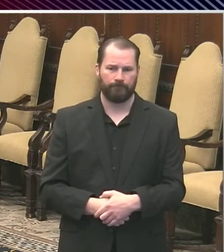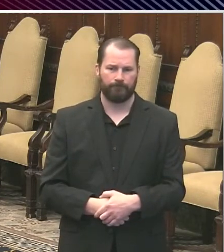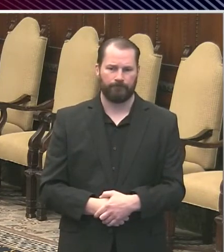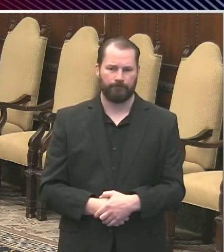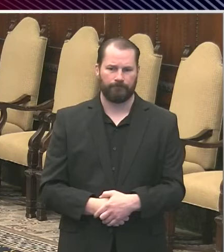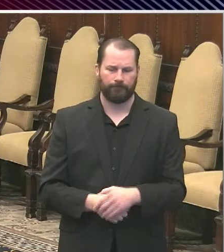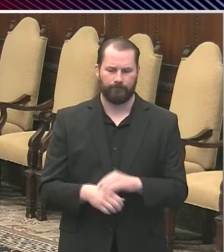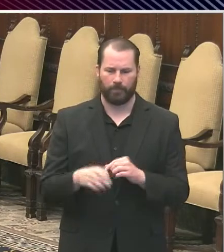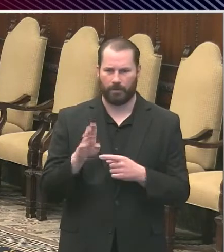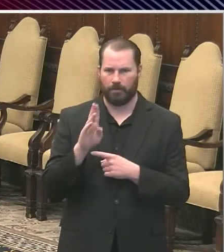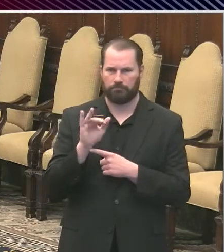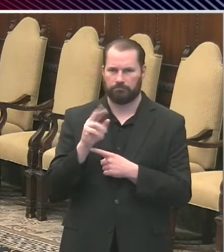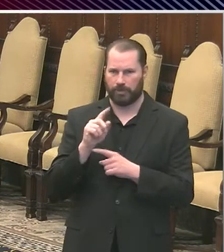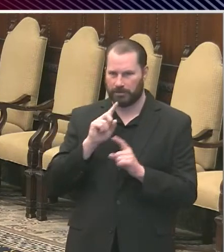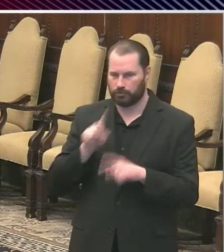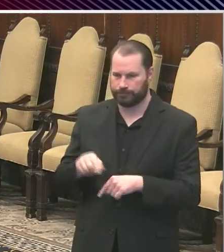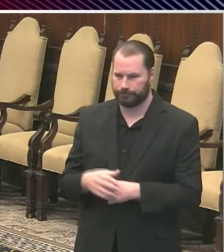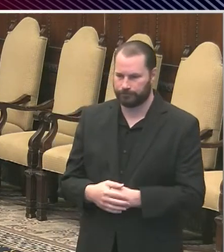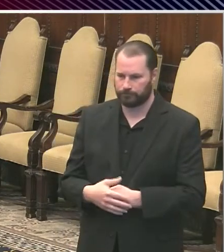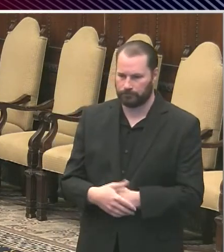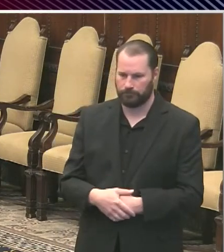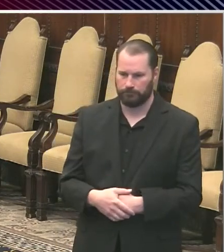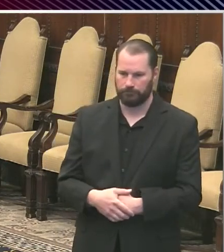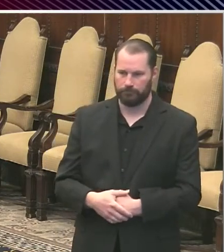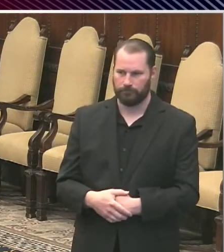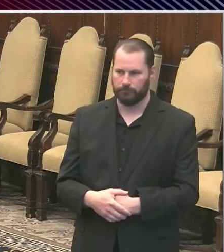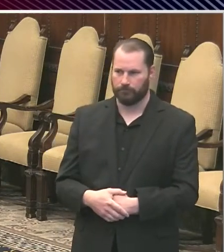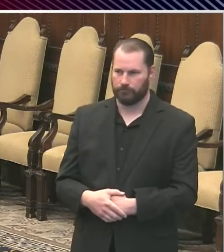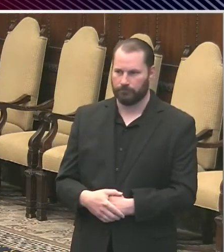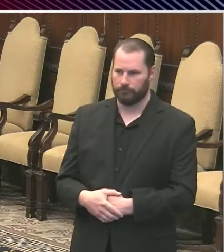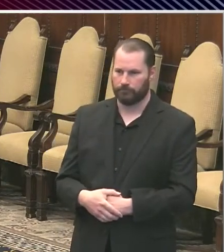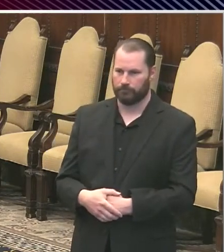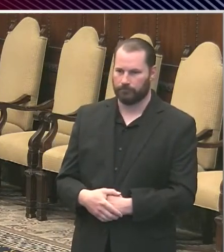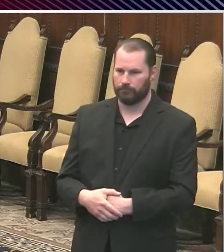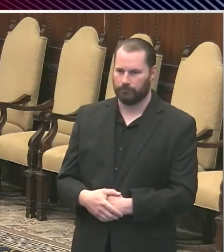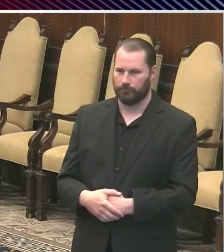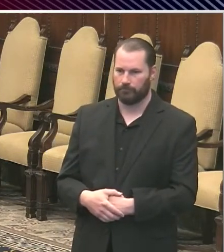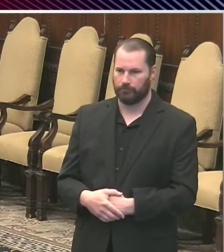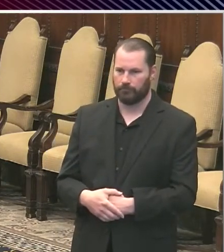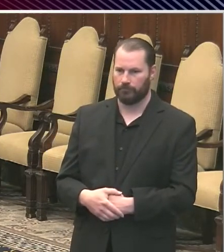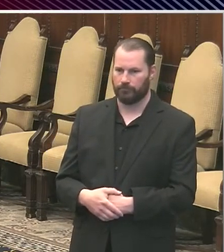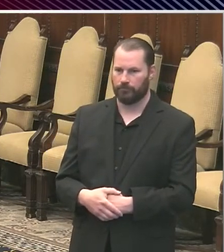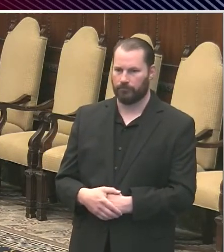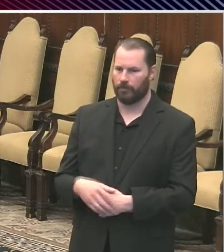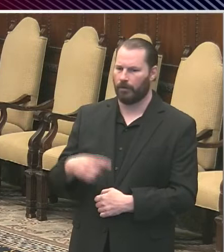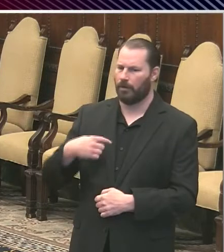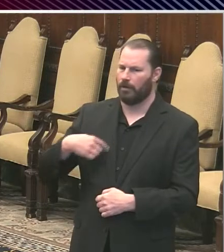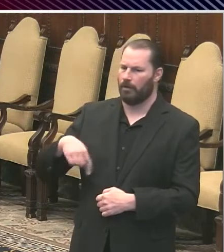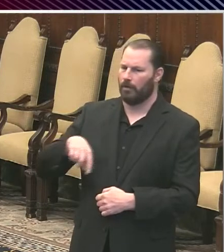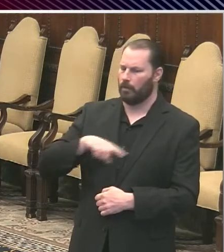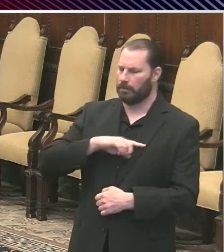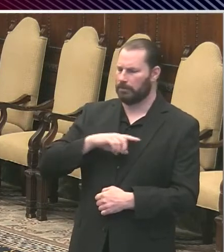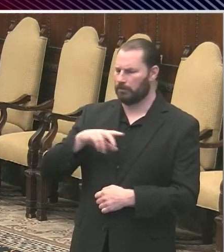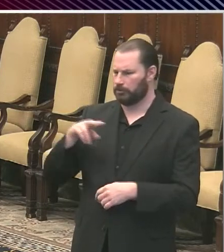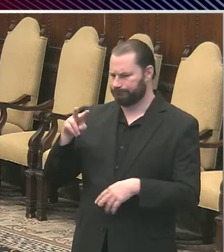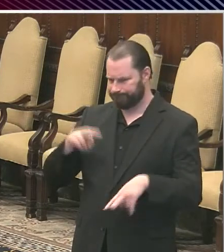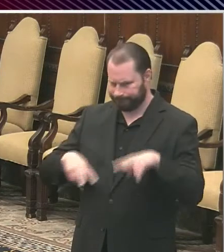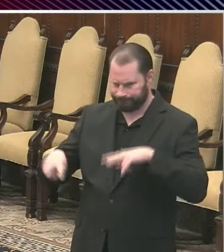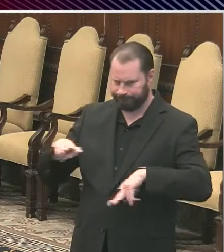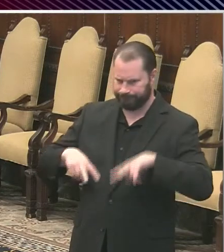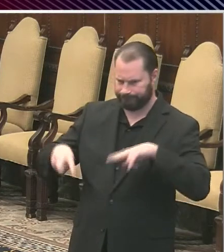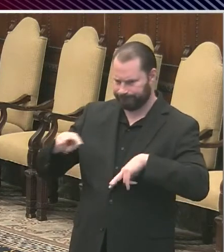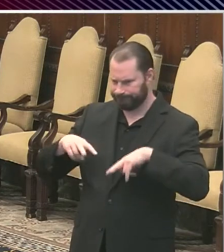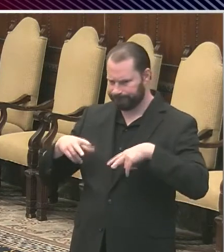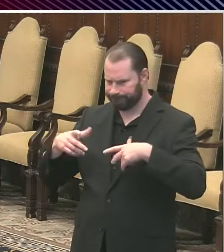And Tom, unless you want to take it out, I'll go ahead. Go ahead, Brian. So we're reviewing the governor's directions. We have a